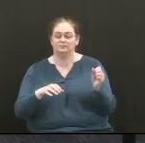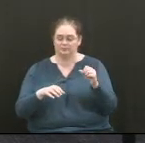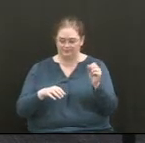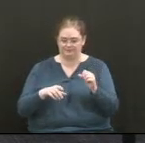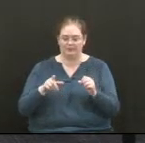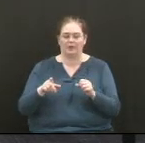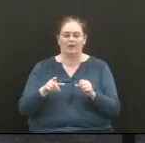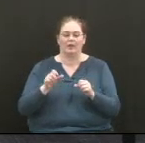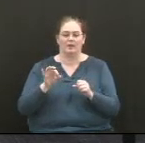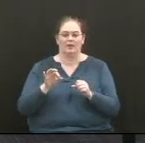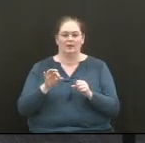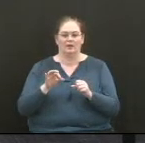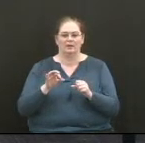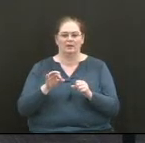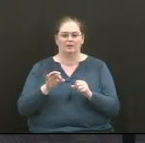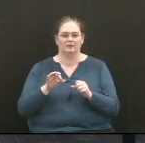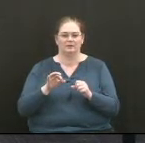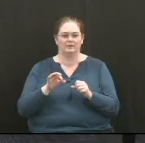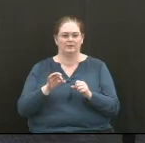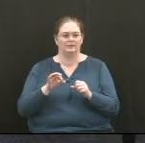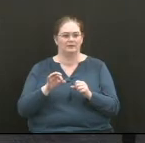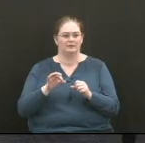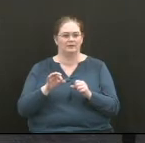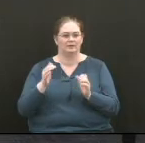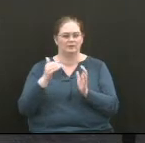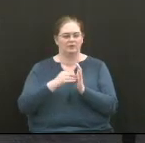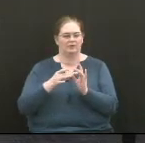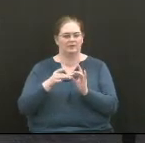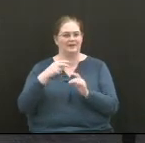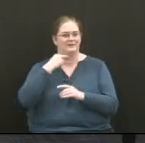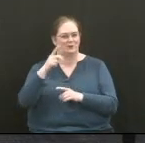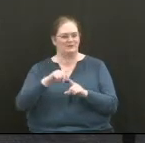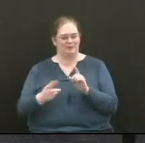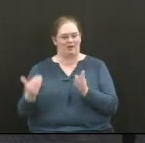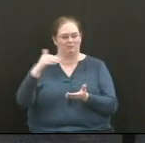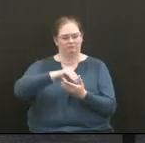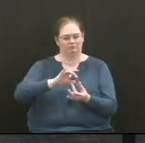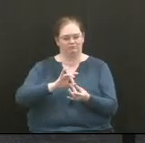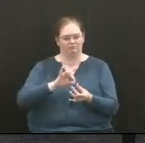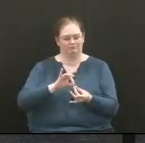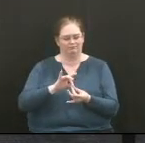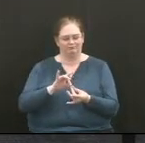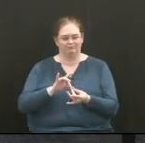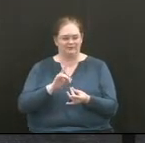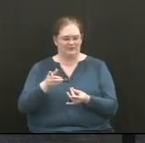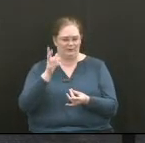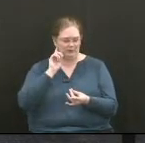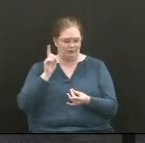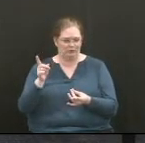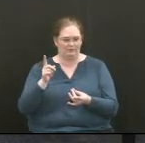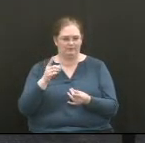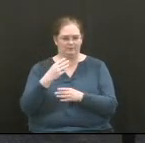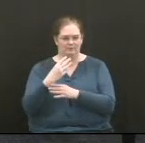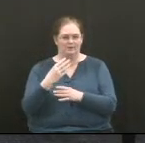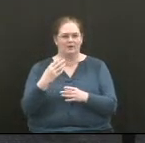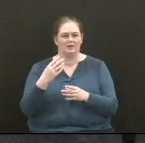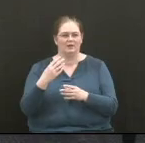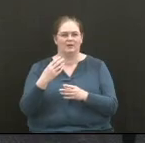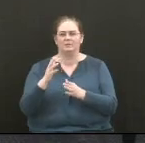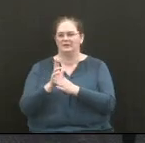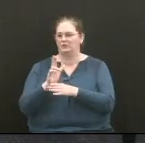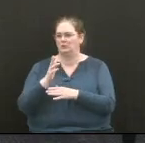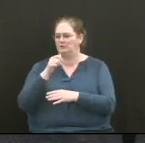yeah, if you couldn't hear, because Mr. Warren certainly has a voice, but pretty loud voice, but just in case you couldn't hear on the microphone, because we didn't have a